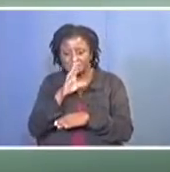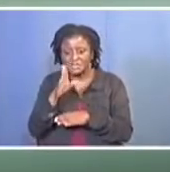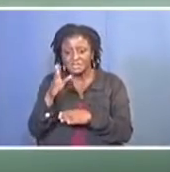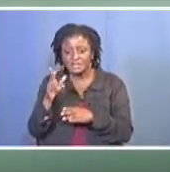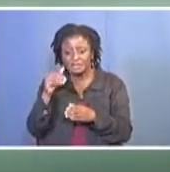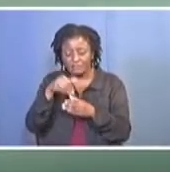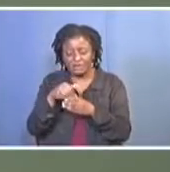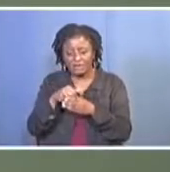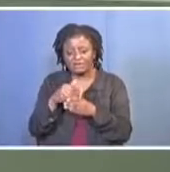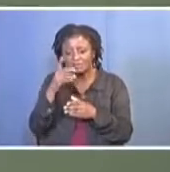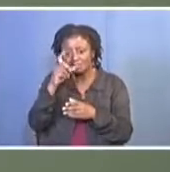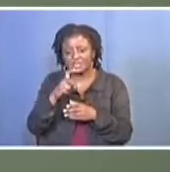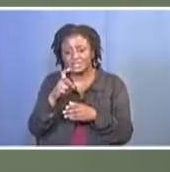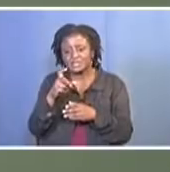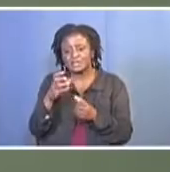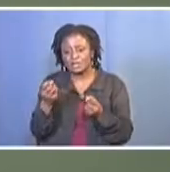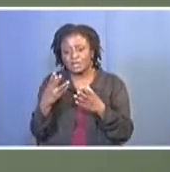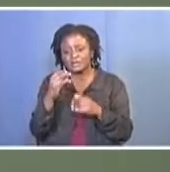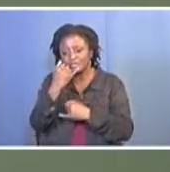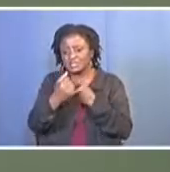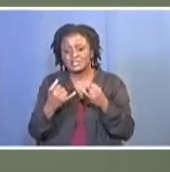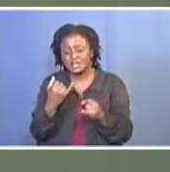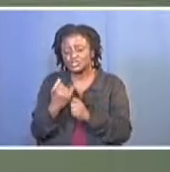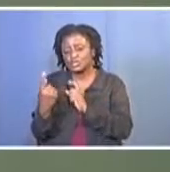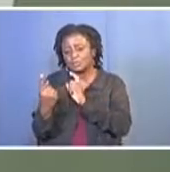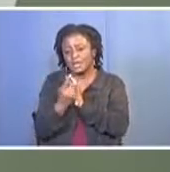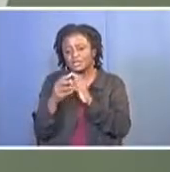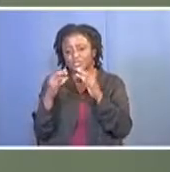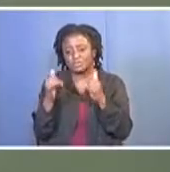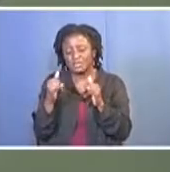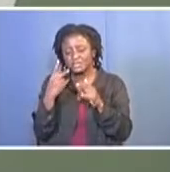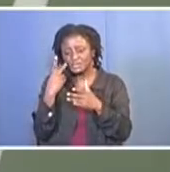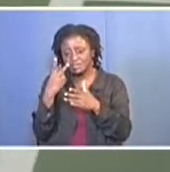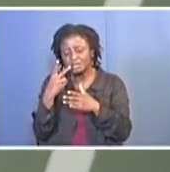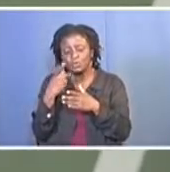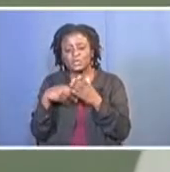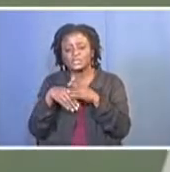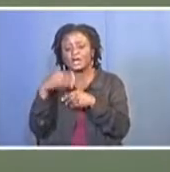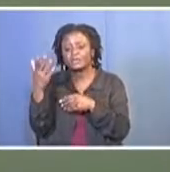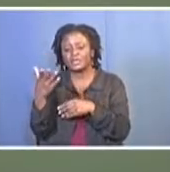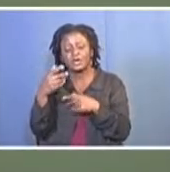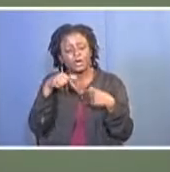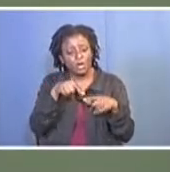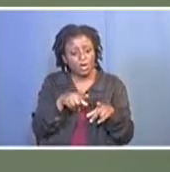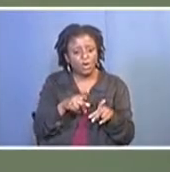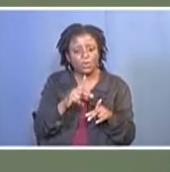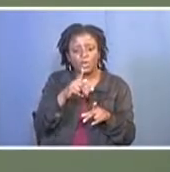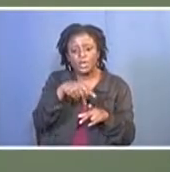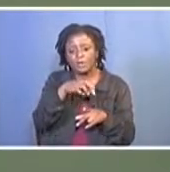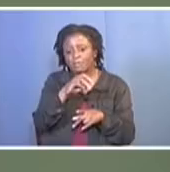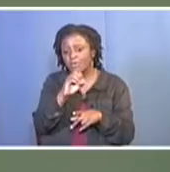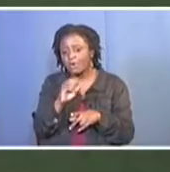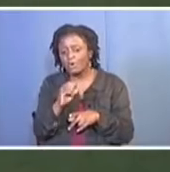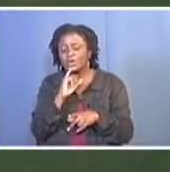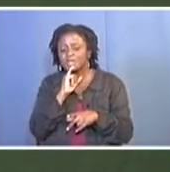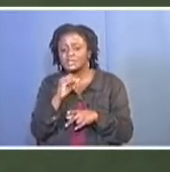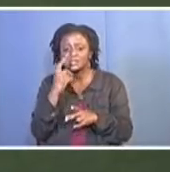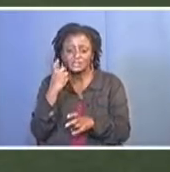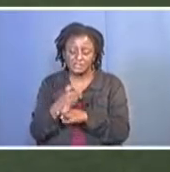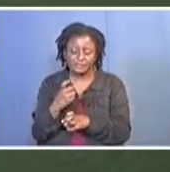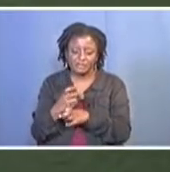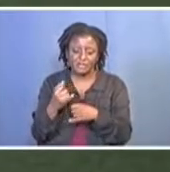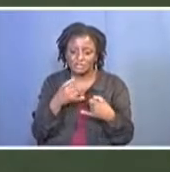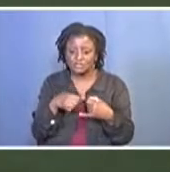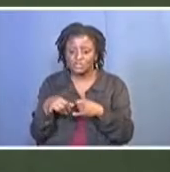match play and see what's out there. Going pro, no doubt a difficult journey, but this fast-paced sport has its fair share